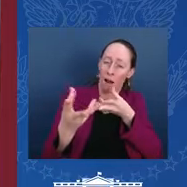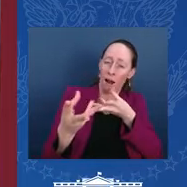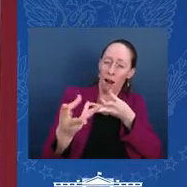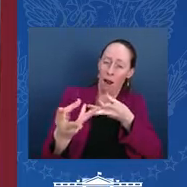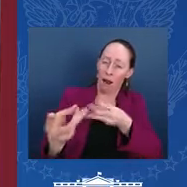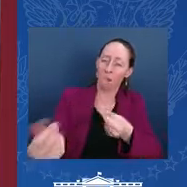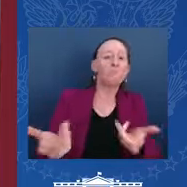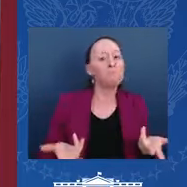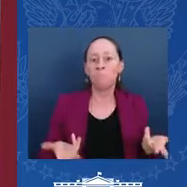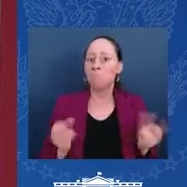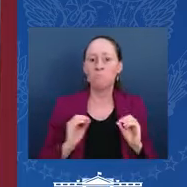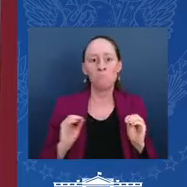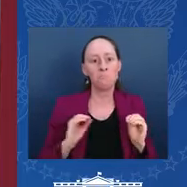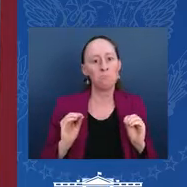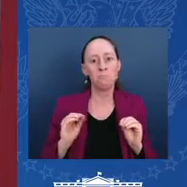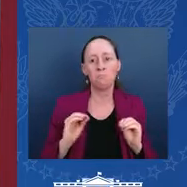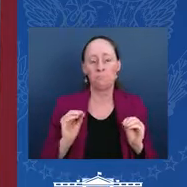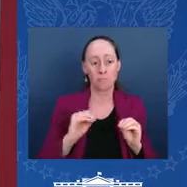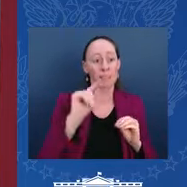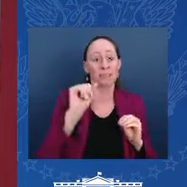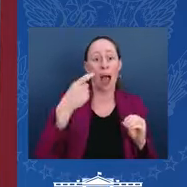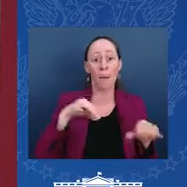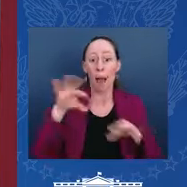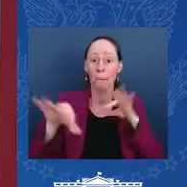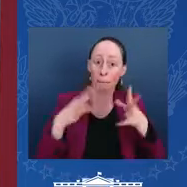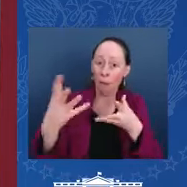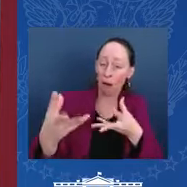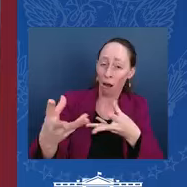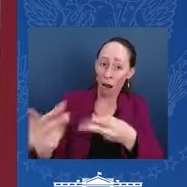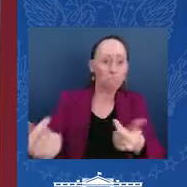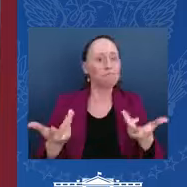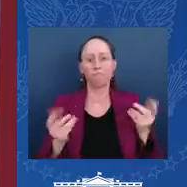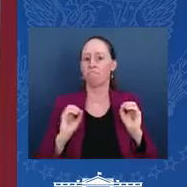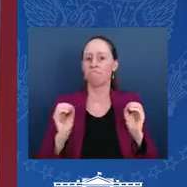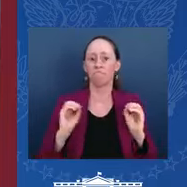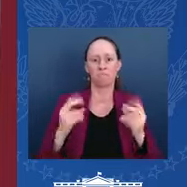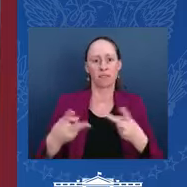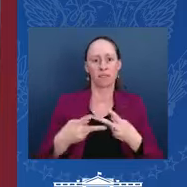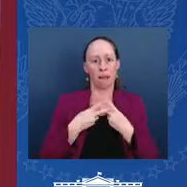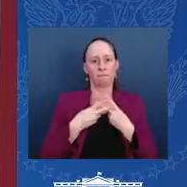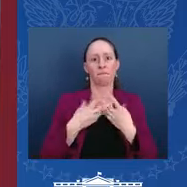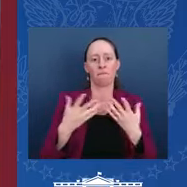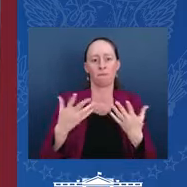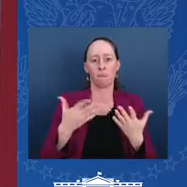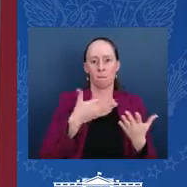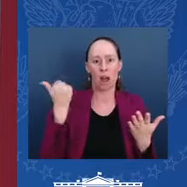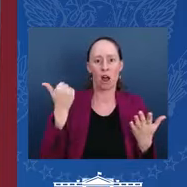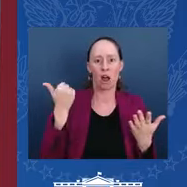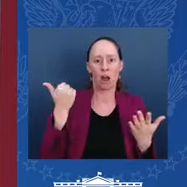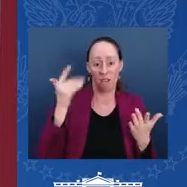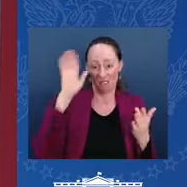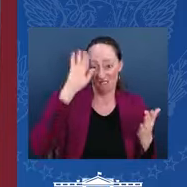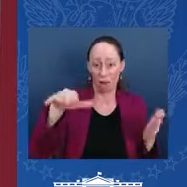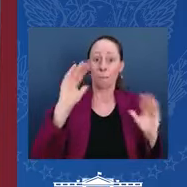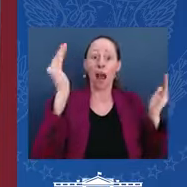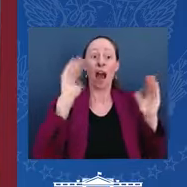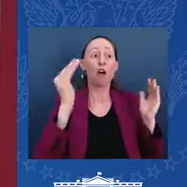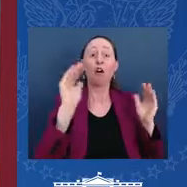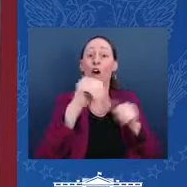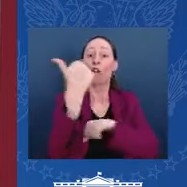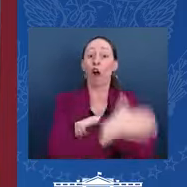prescription drugs, as has been pointed out by Bernie, than any other advanced nation in the world. I can take you to the airport and put you on Air Force One with